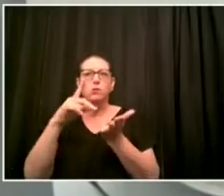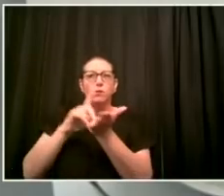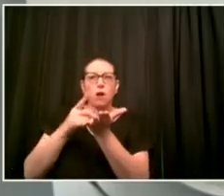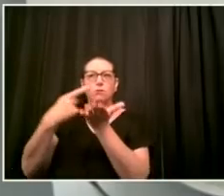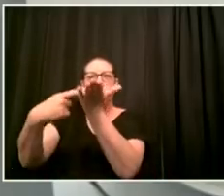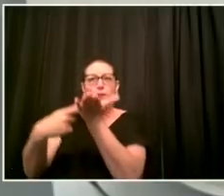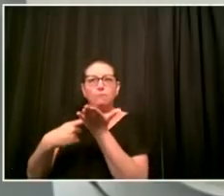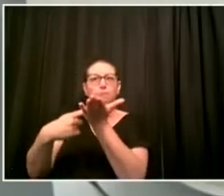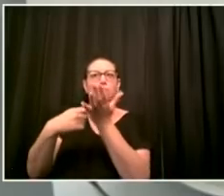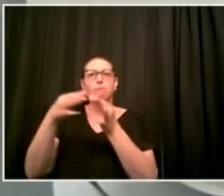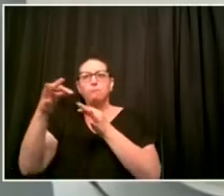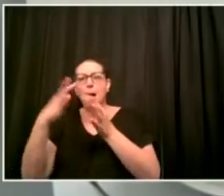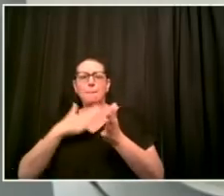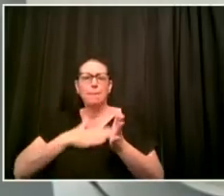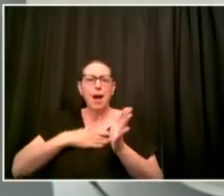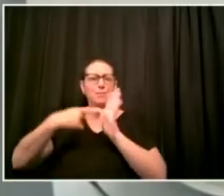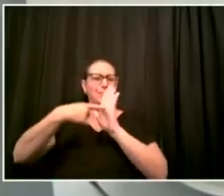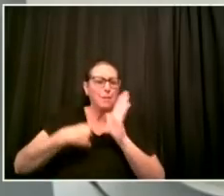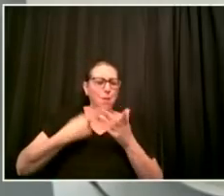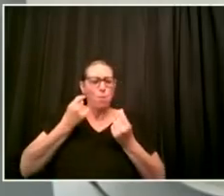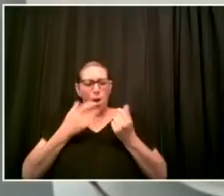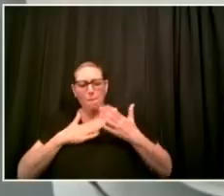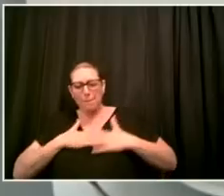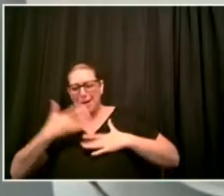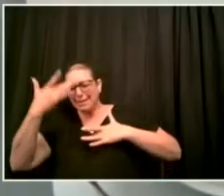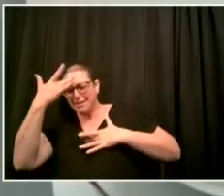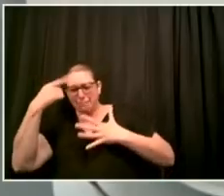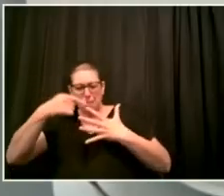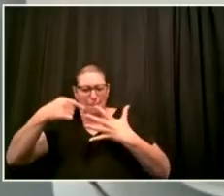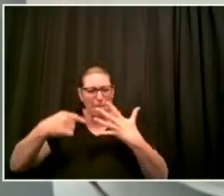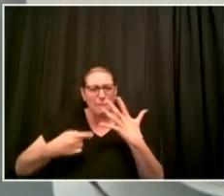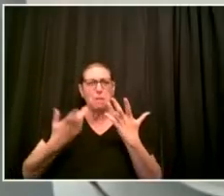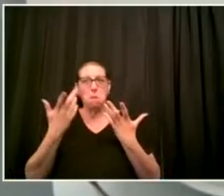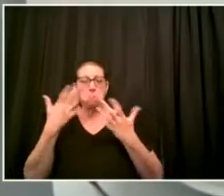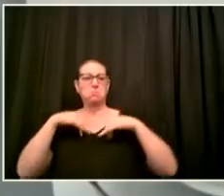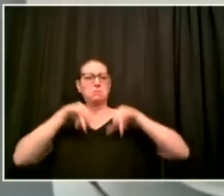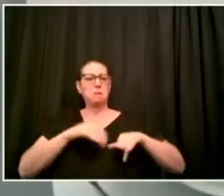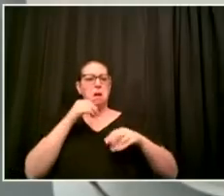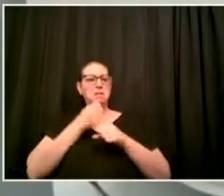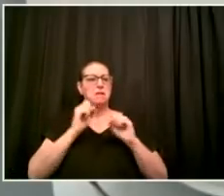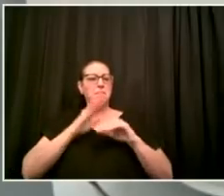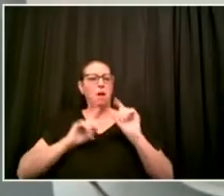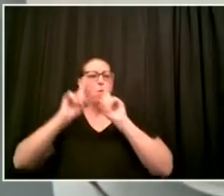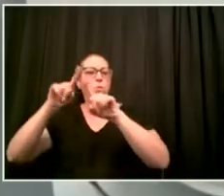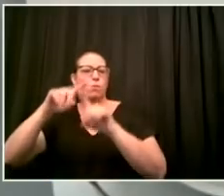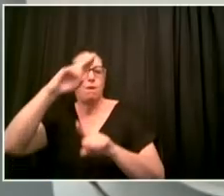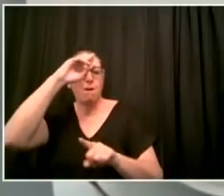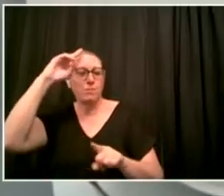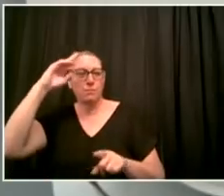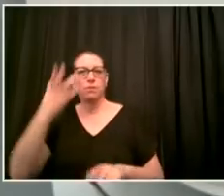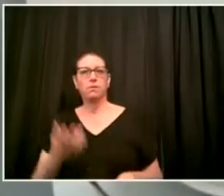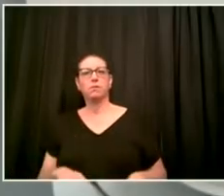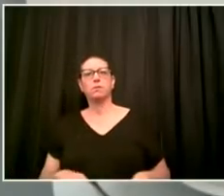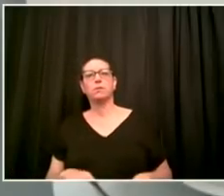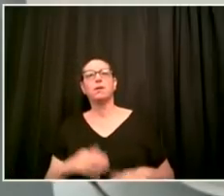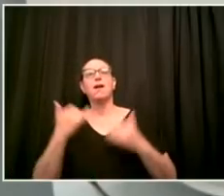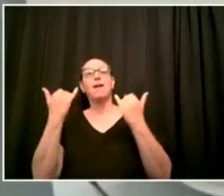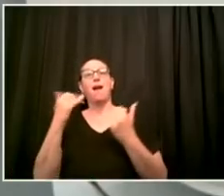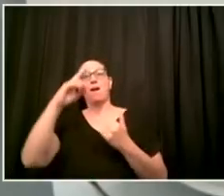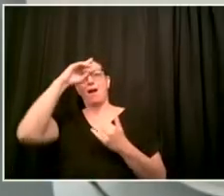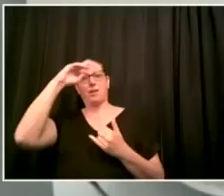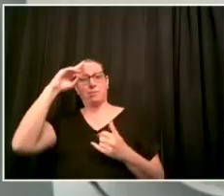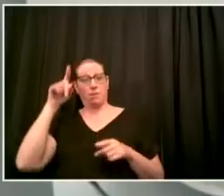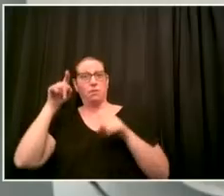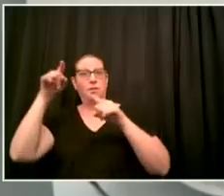COVID negative. We've been erecting barriers to make sure that there's good social distancing. So